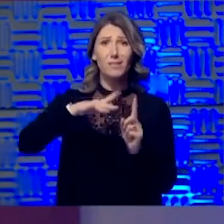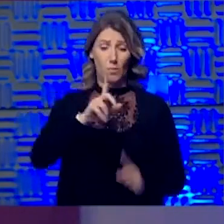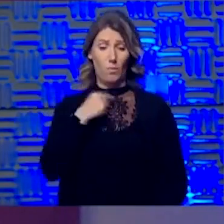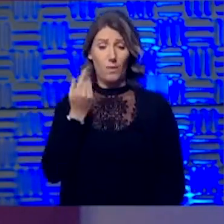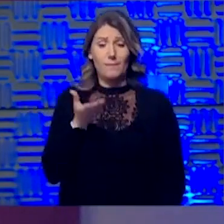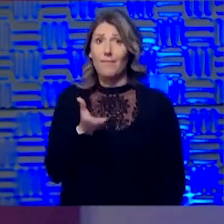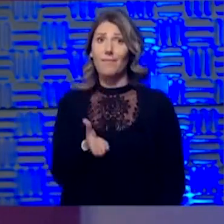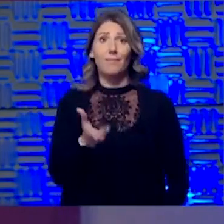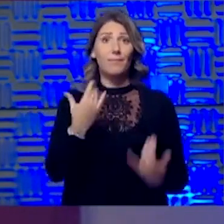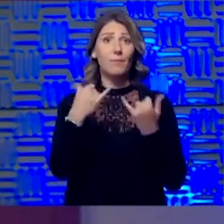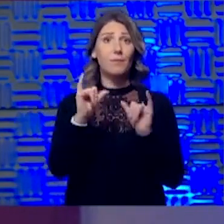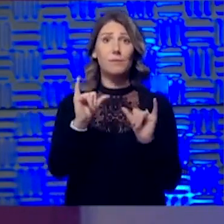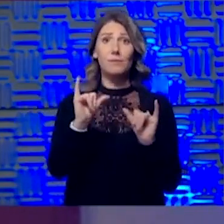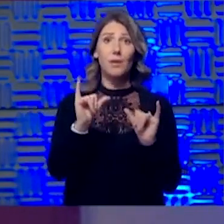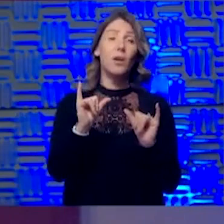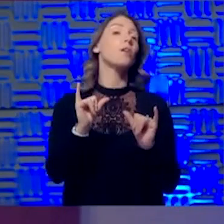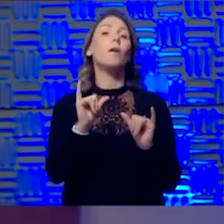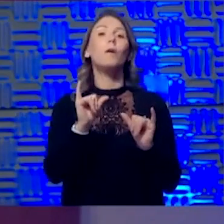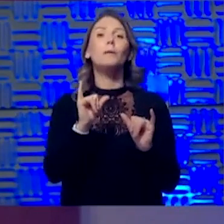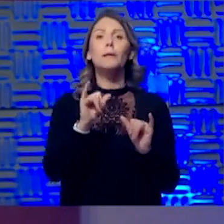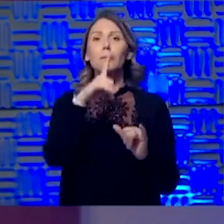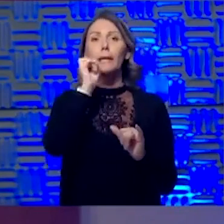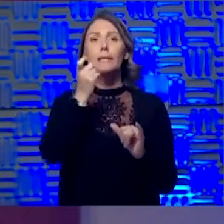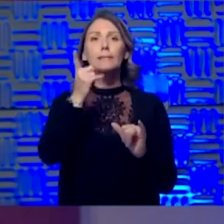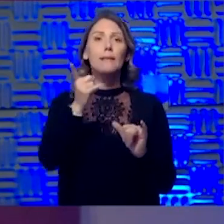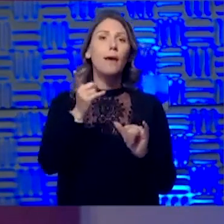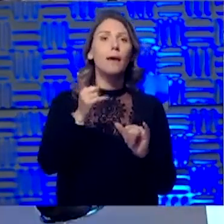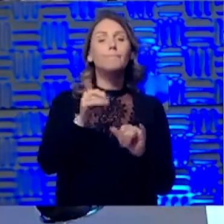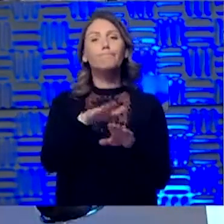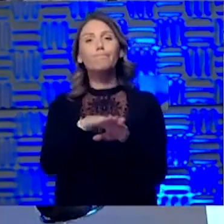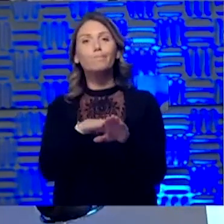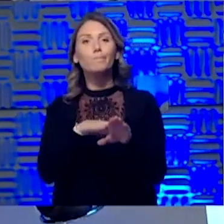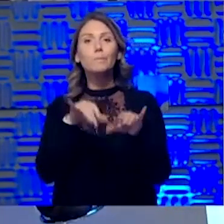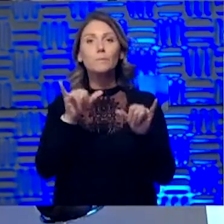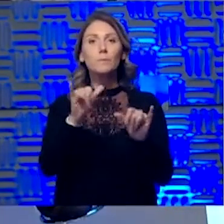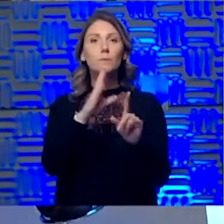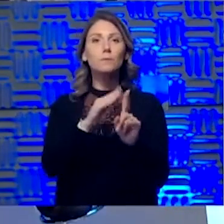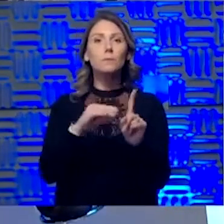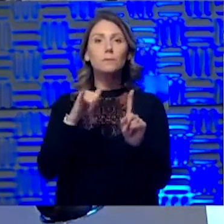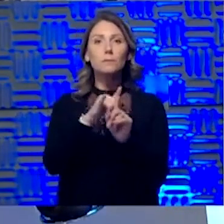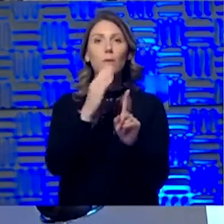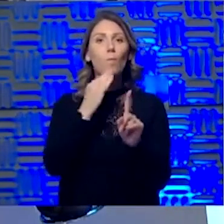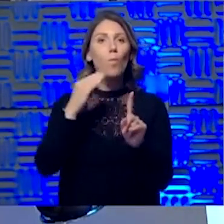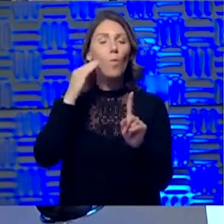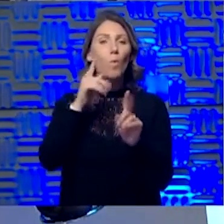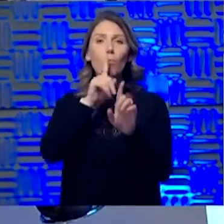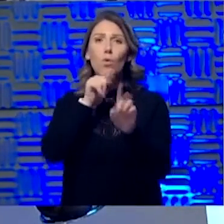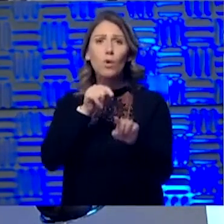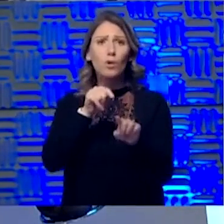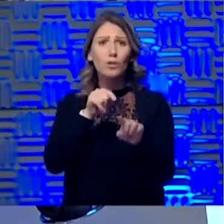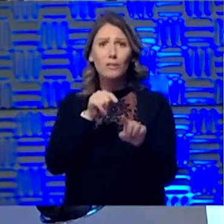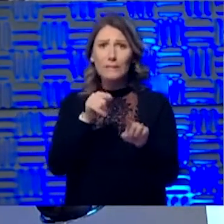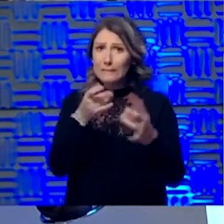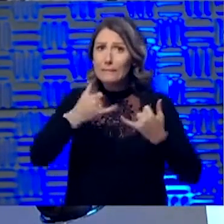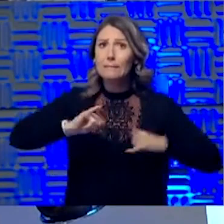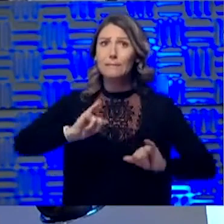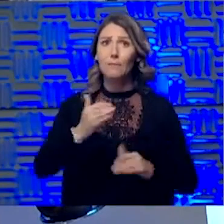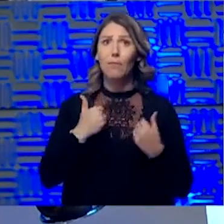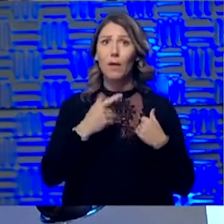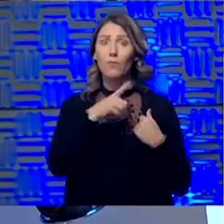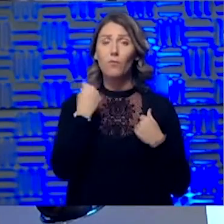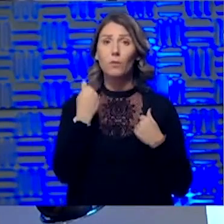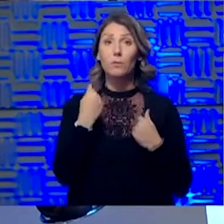because they lift the stay-at-home order. It is, and I think what we have to remember is that you're doing